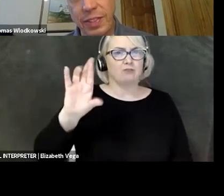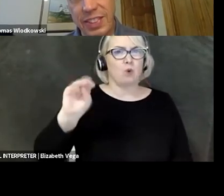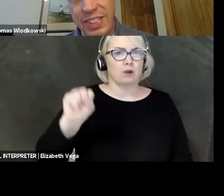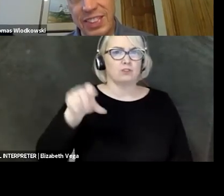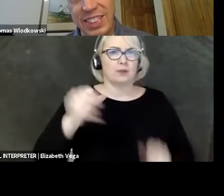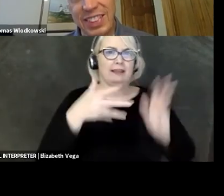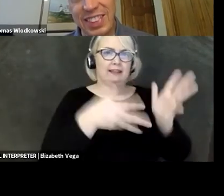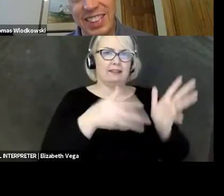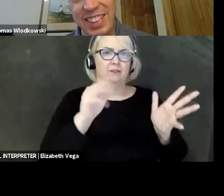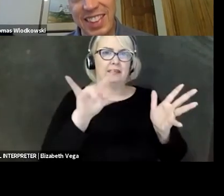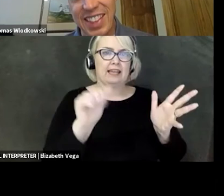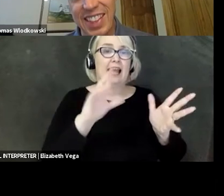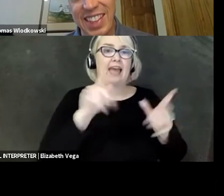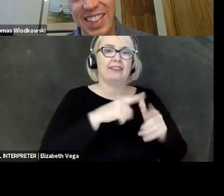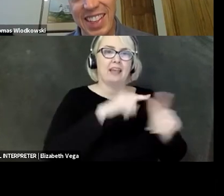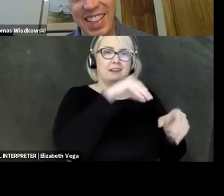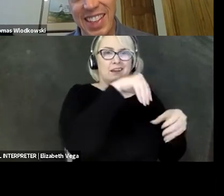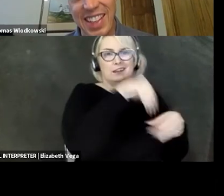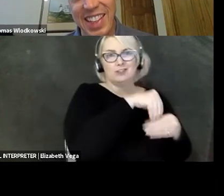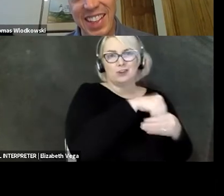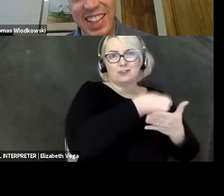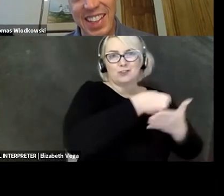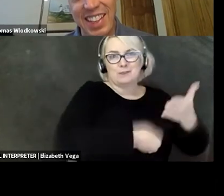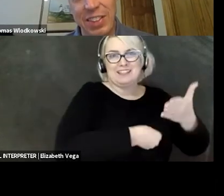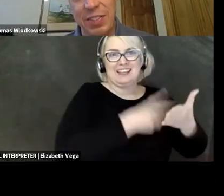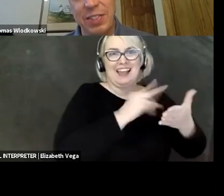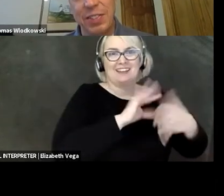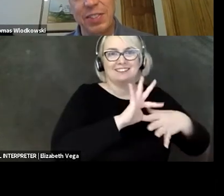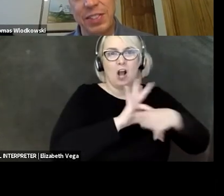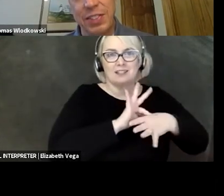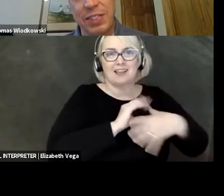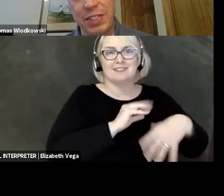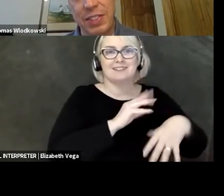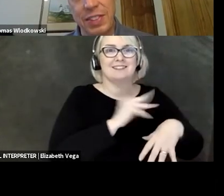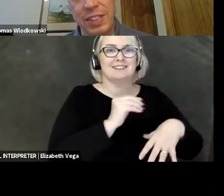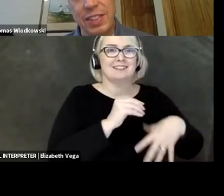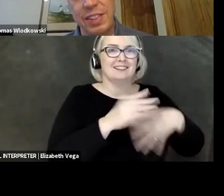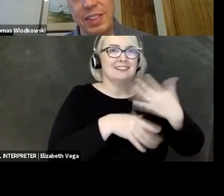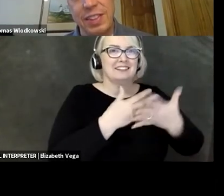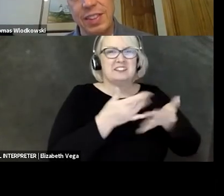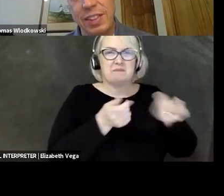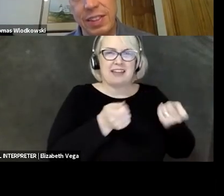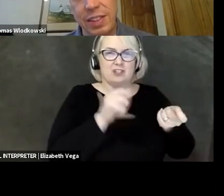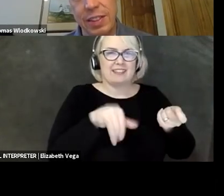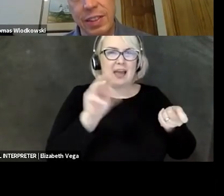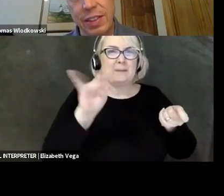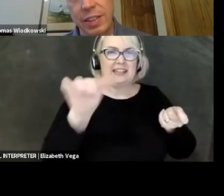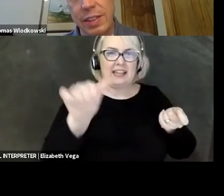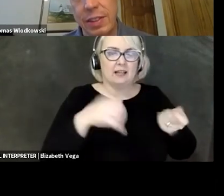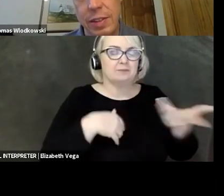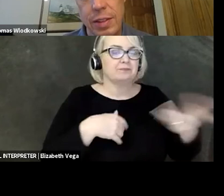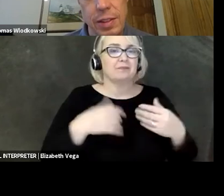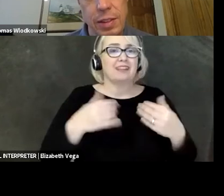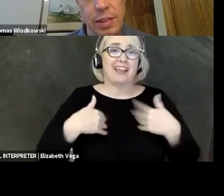be internal scripting and content and sort of managing that media. There are